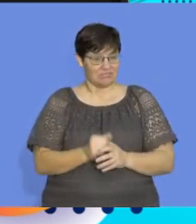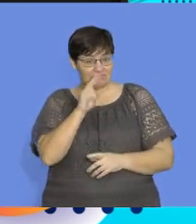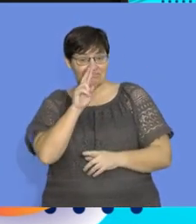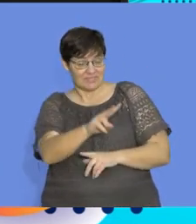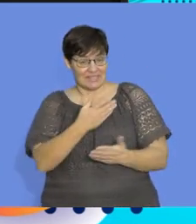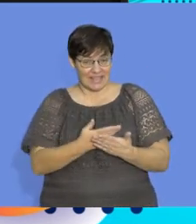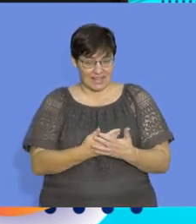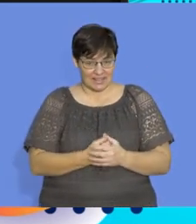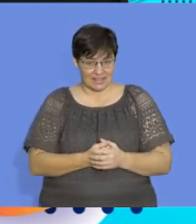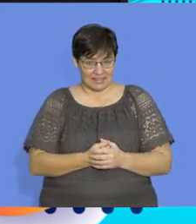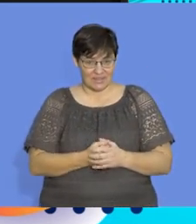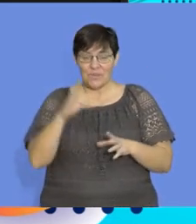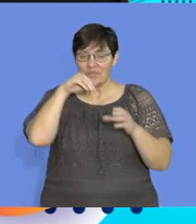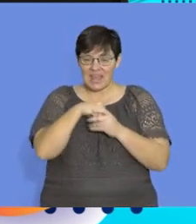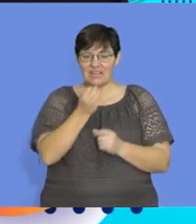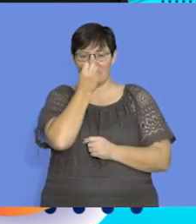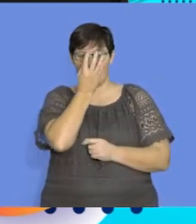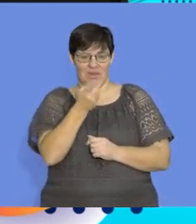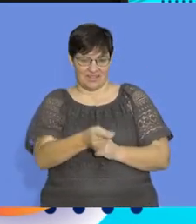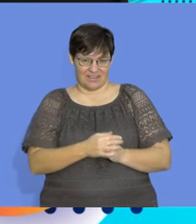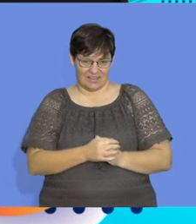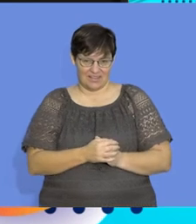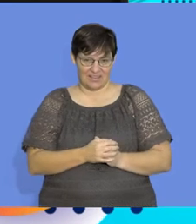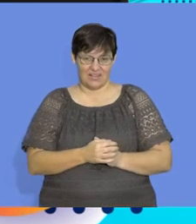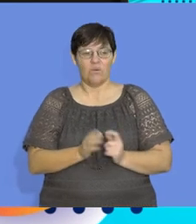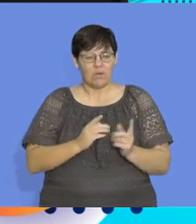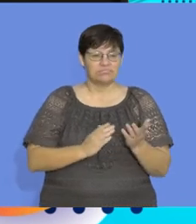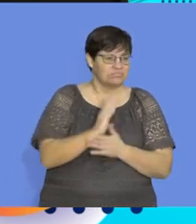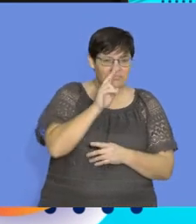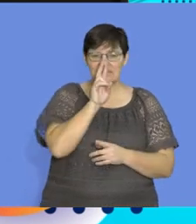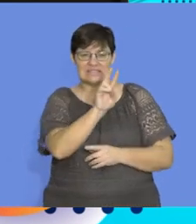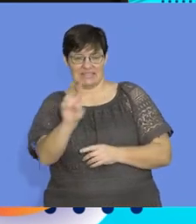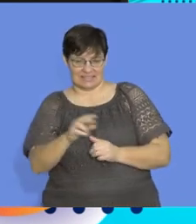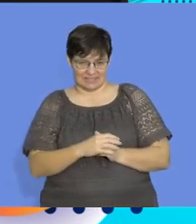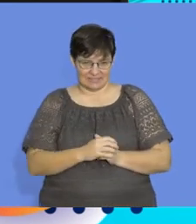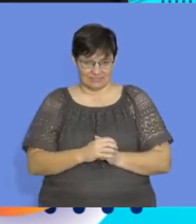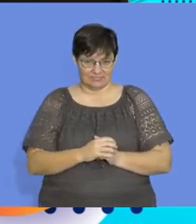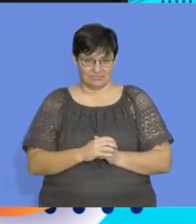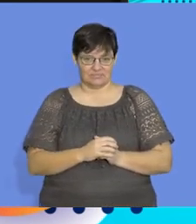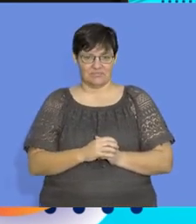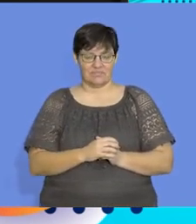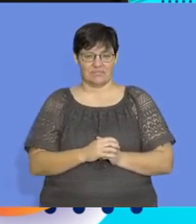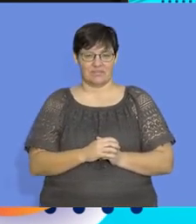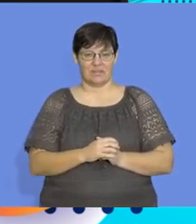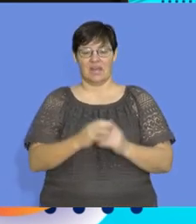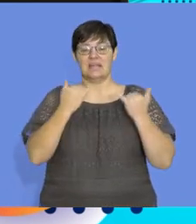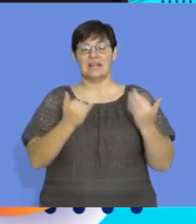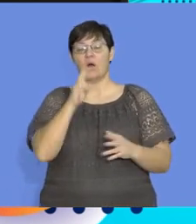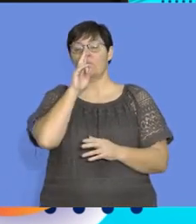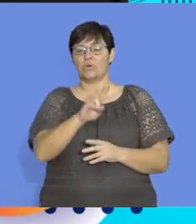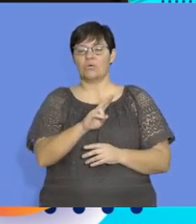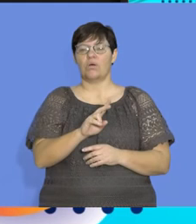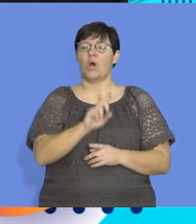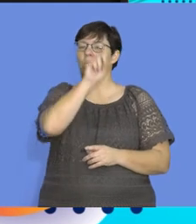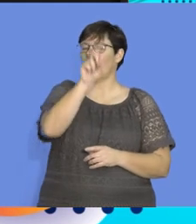see them, all right, in the flowers when you walk around, when you pass them by, all right, all of those things. Okay, we're going to have a look at one or